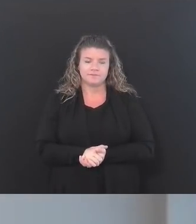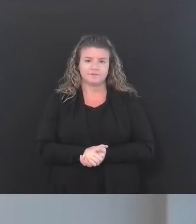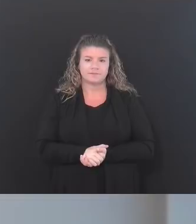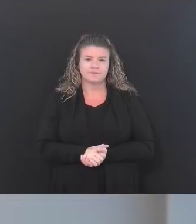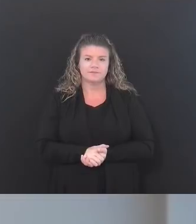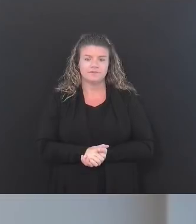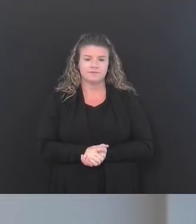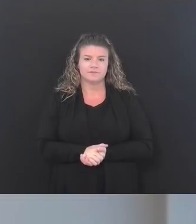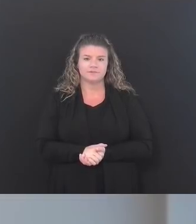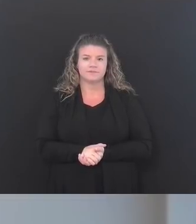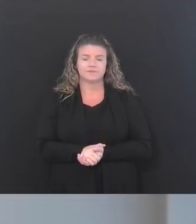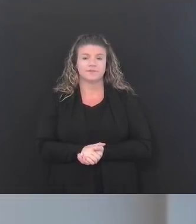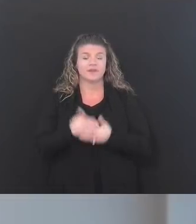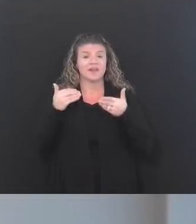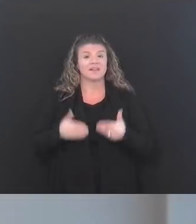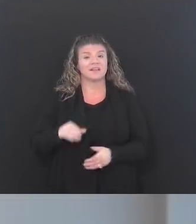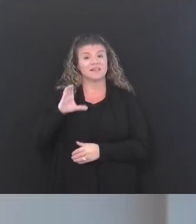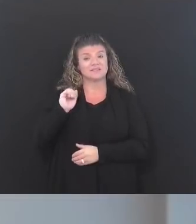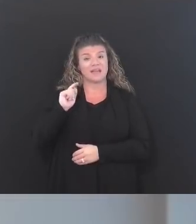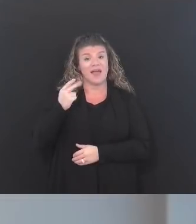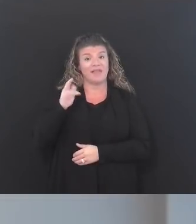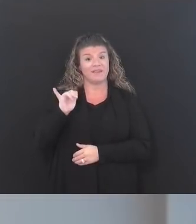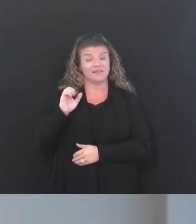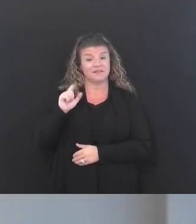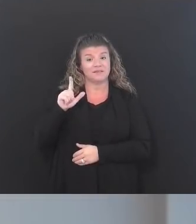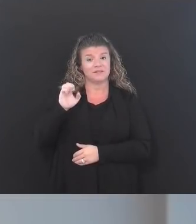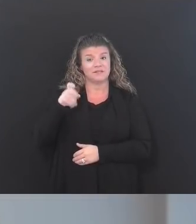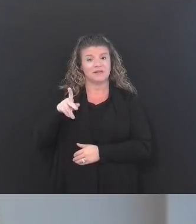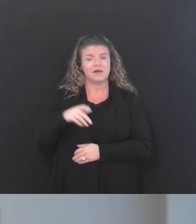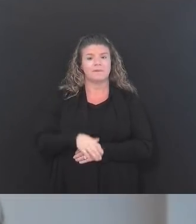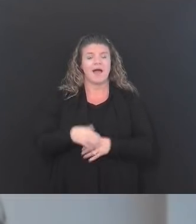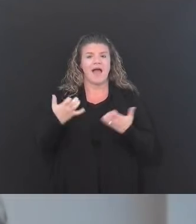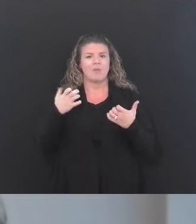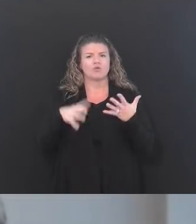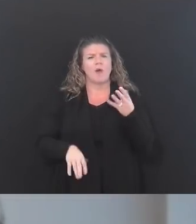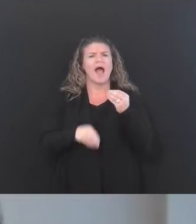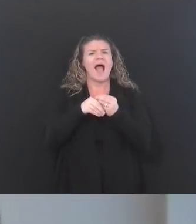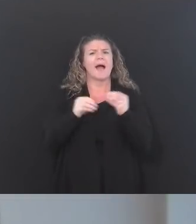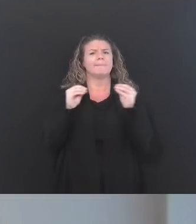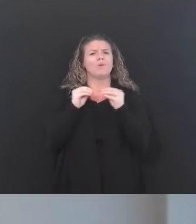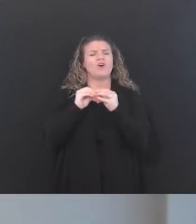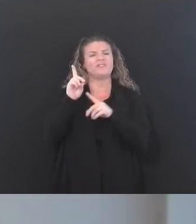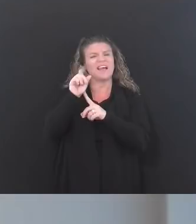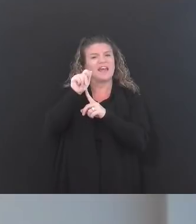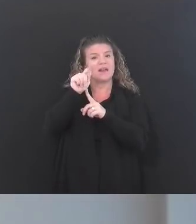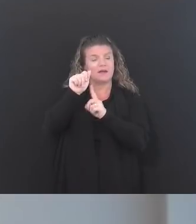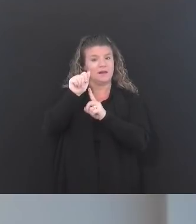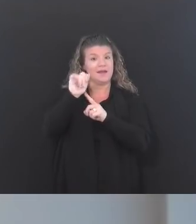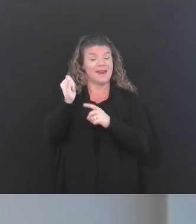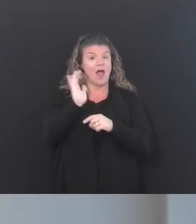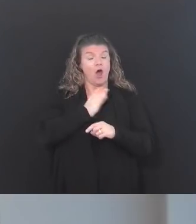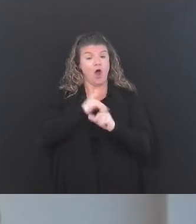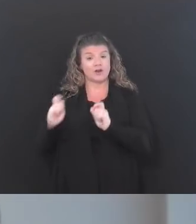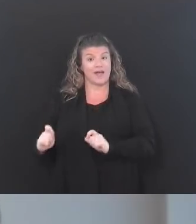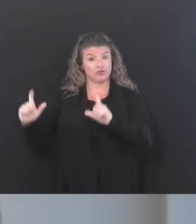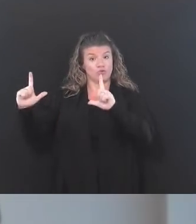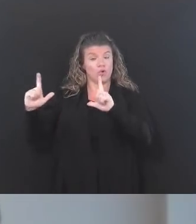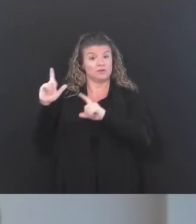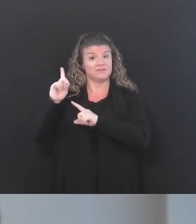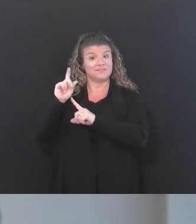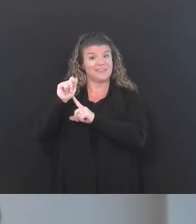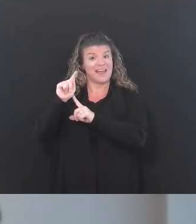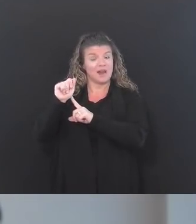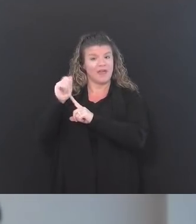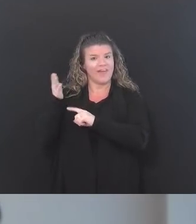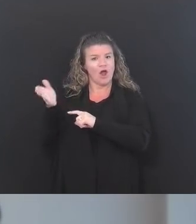Thanks. I was asked to speak a little more to the data, especially the data that's on our dashboard now, the updated